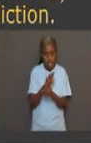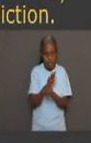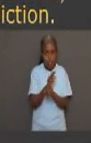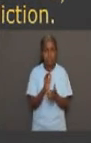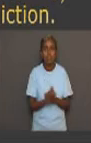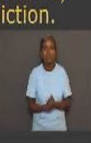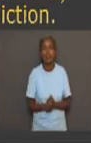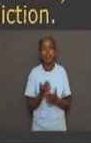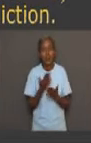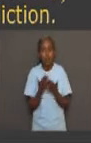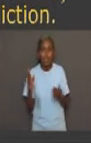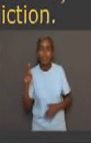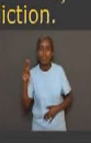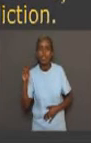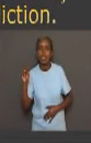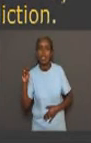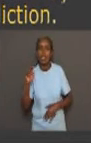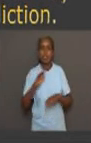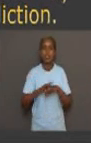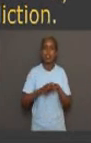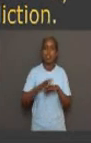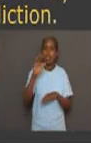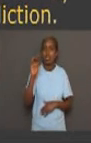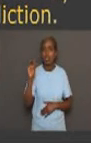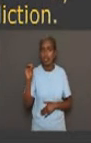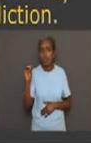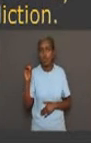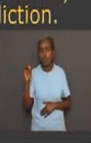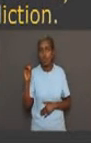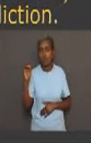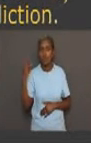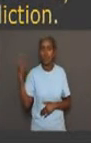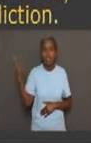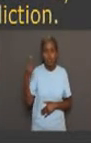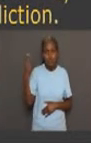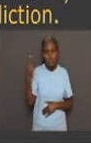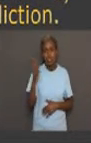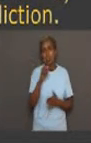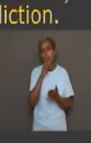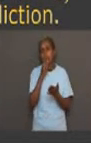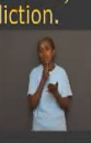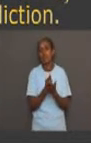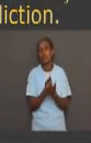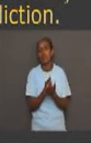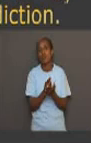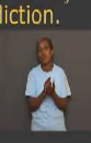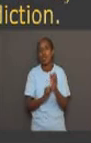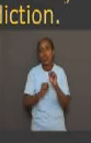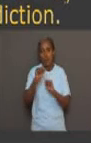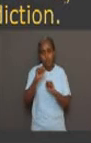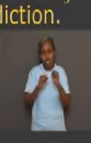even where n is greater than 0 using proof